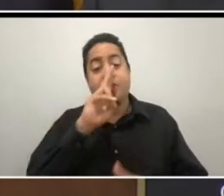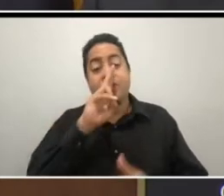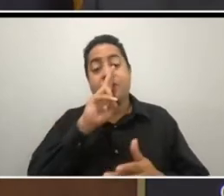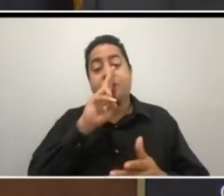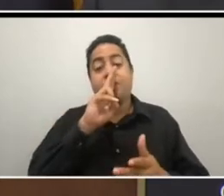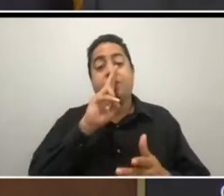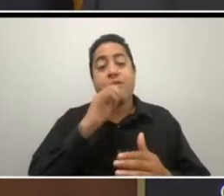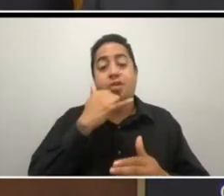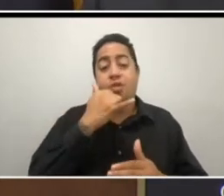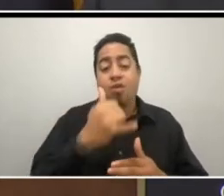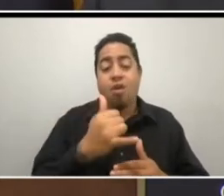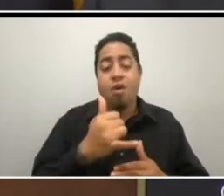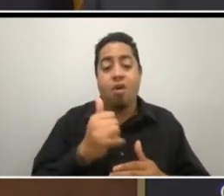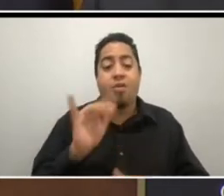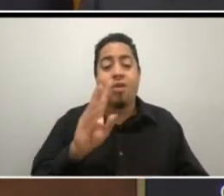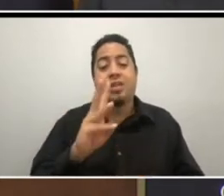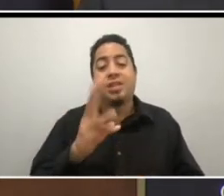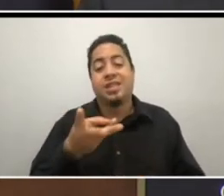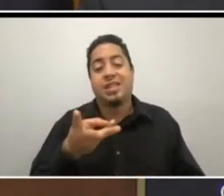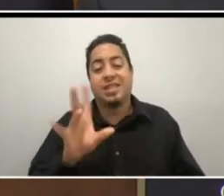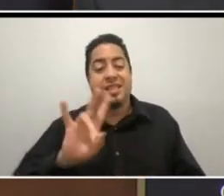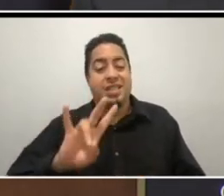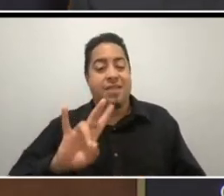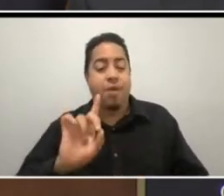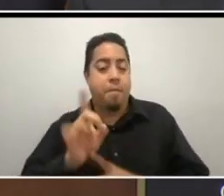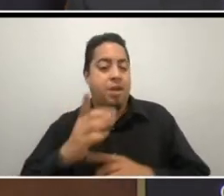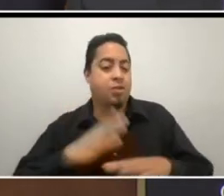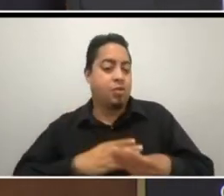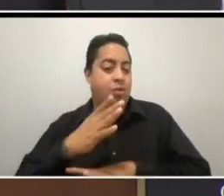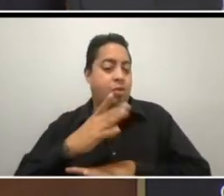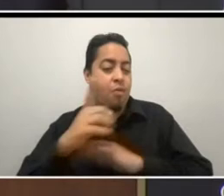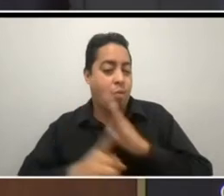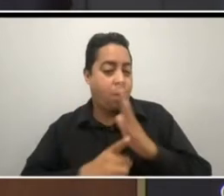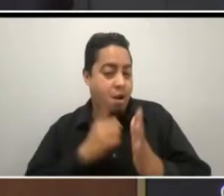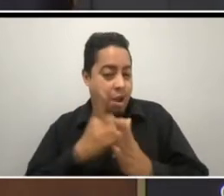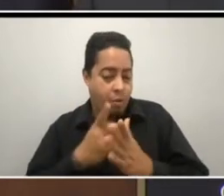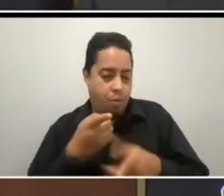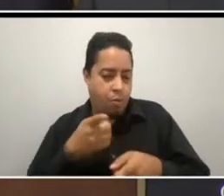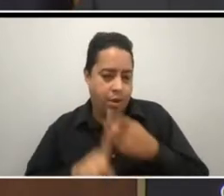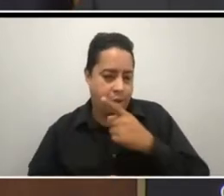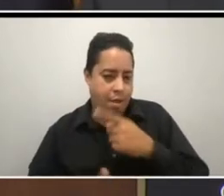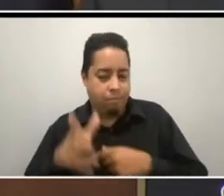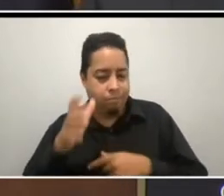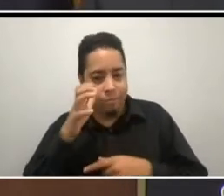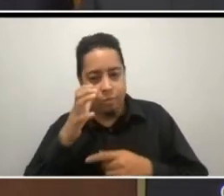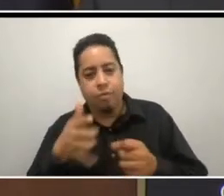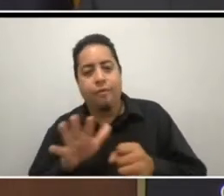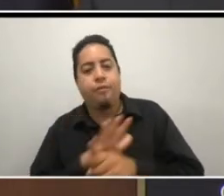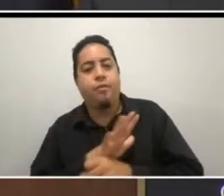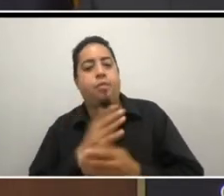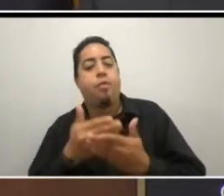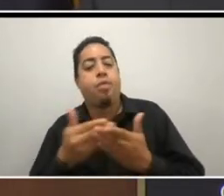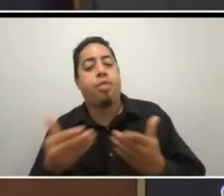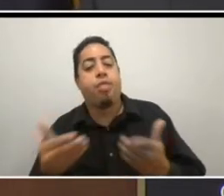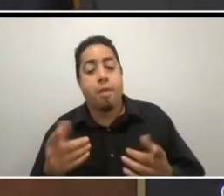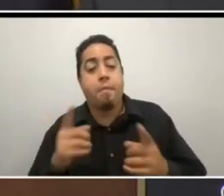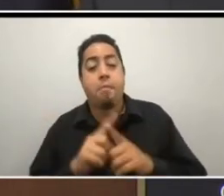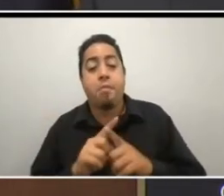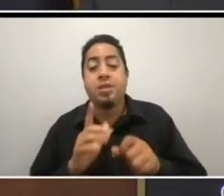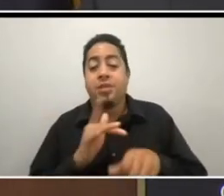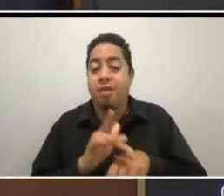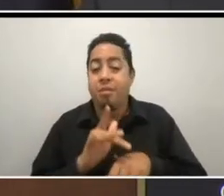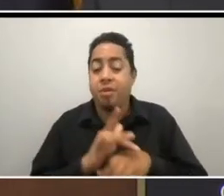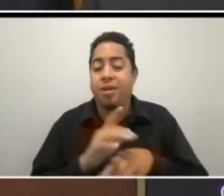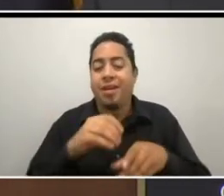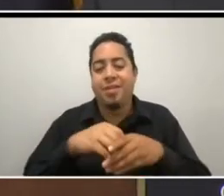lasted 67 minutes, over an hour. We obviously can't listen to the entire recording here today, although it is available on the Select Committee's